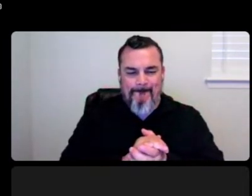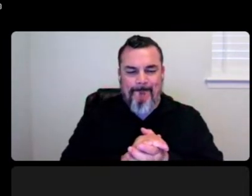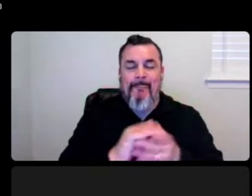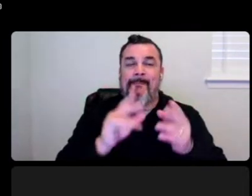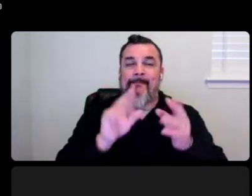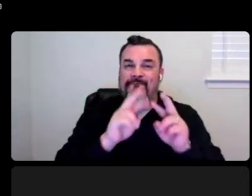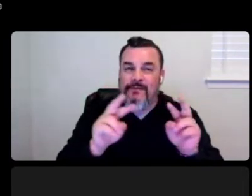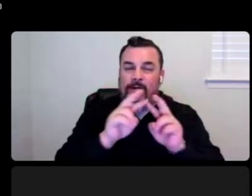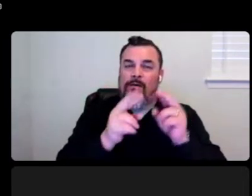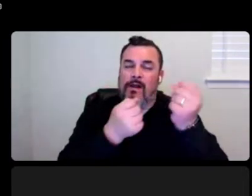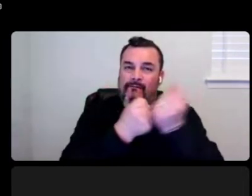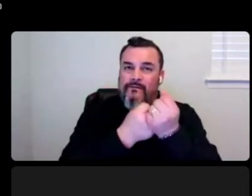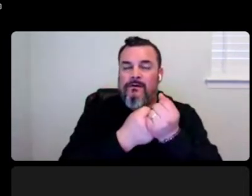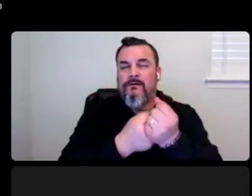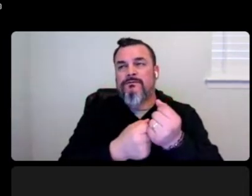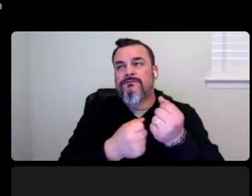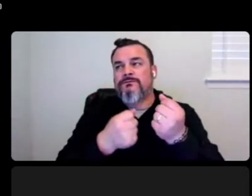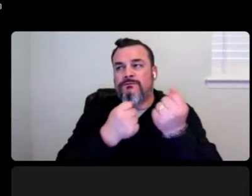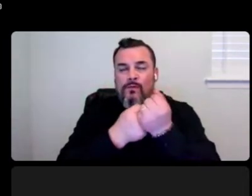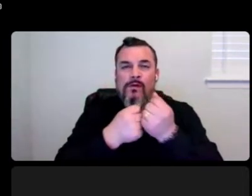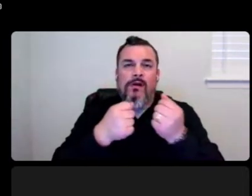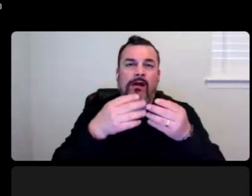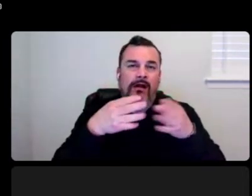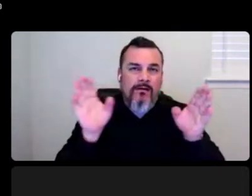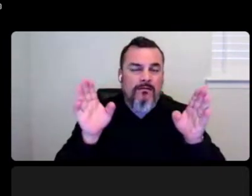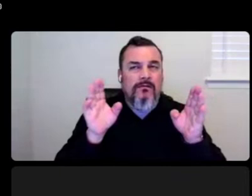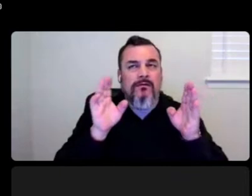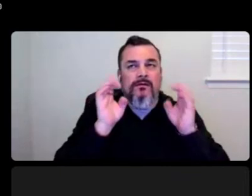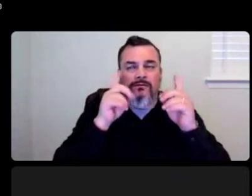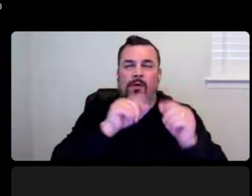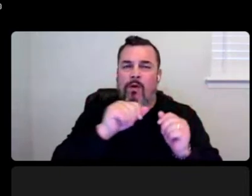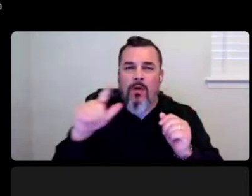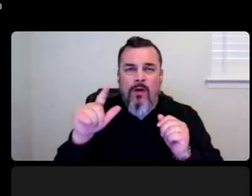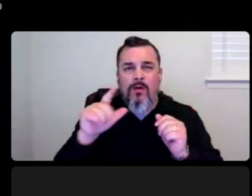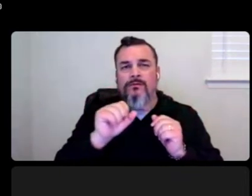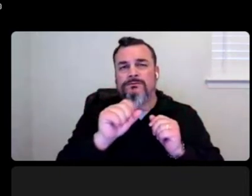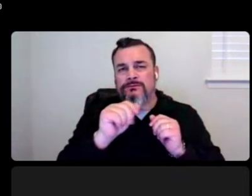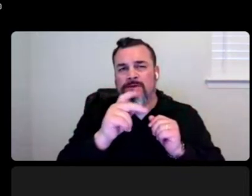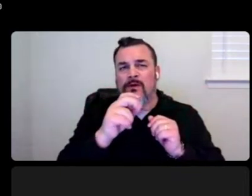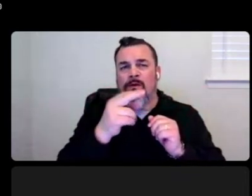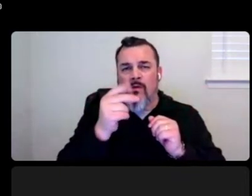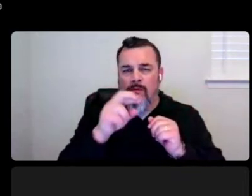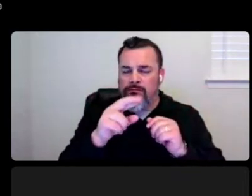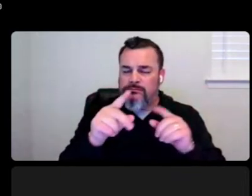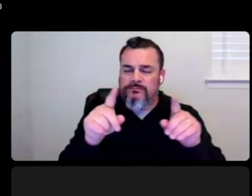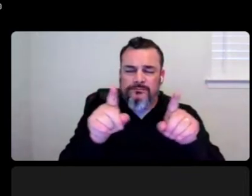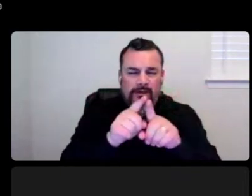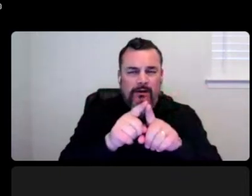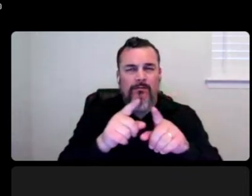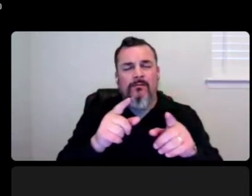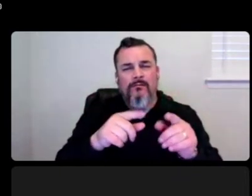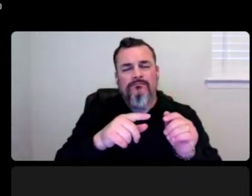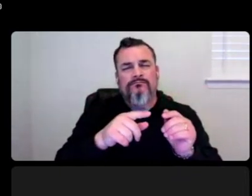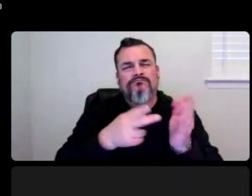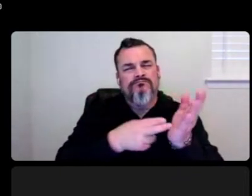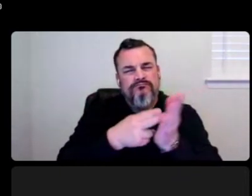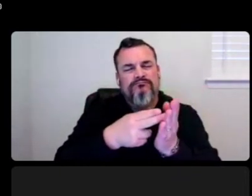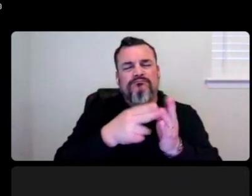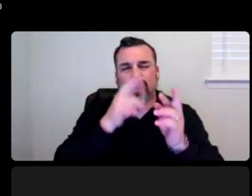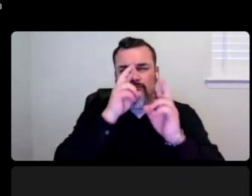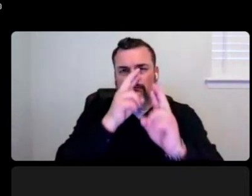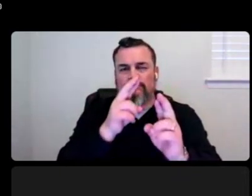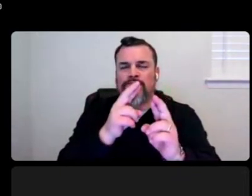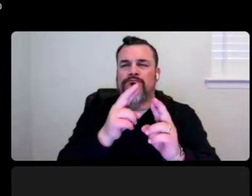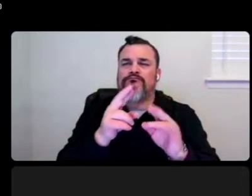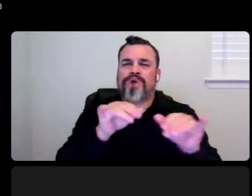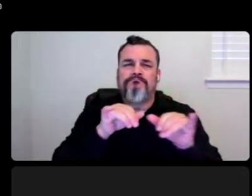Value, advocate, and support public education, all stakeholders. And again, it falls through the same things. Act with dignity and respect. Treat everyone with